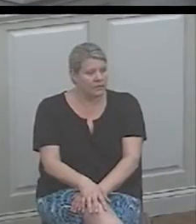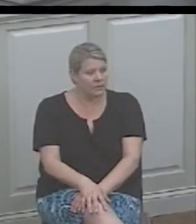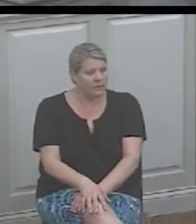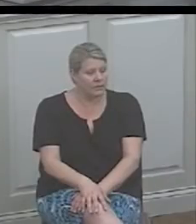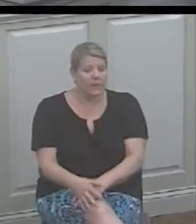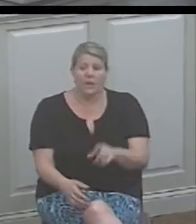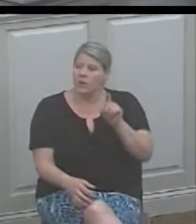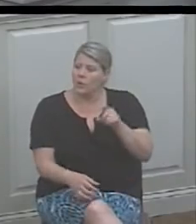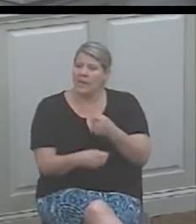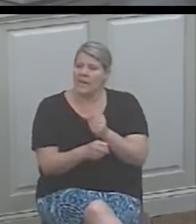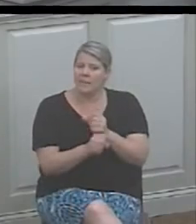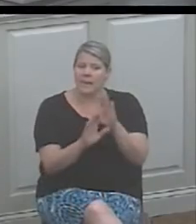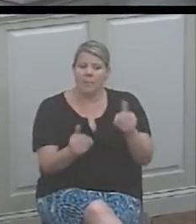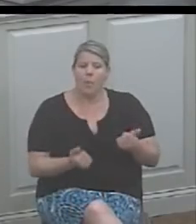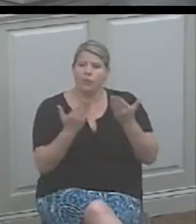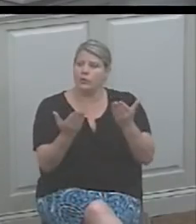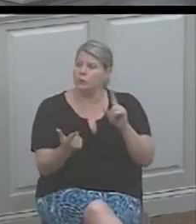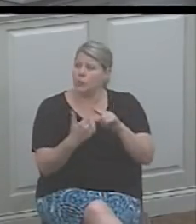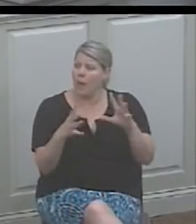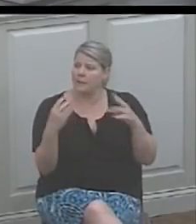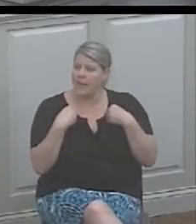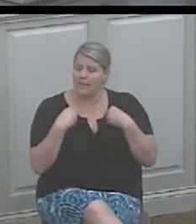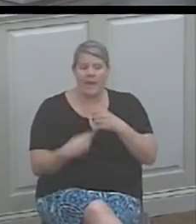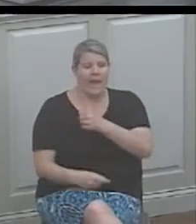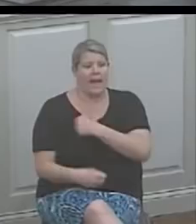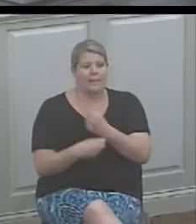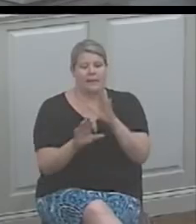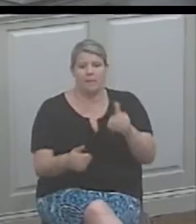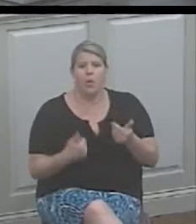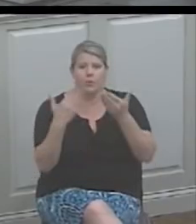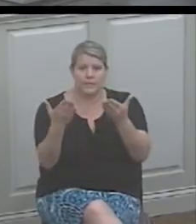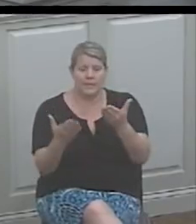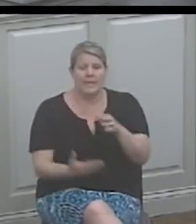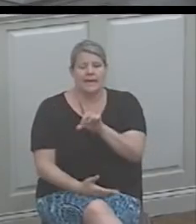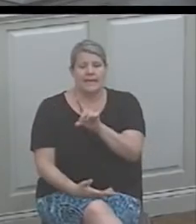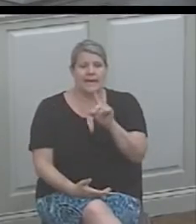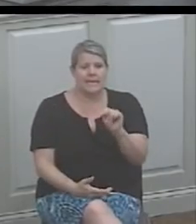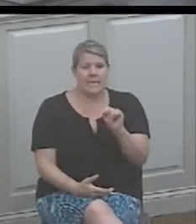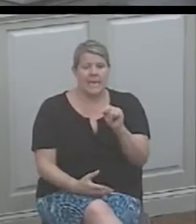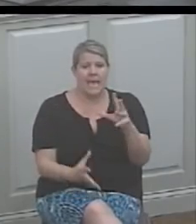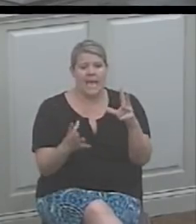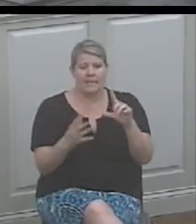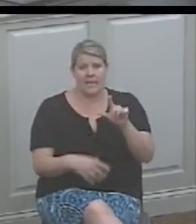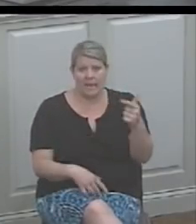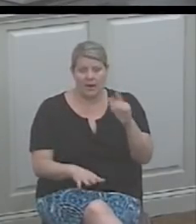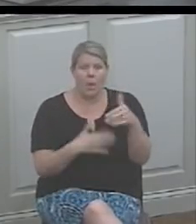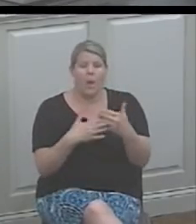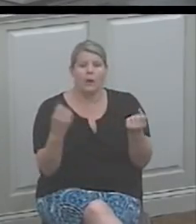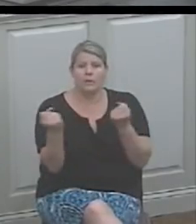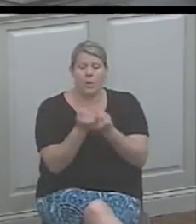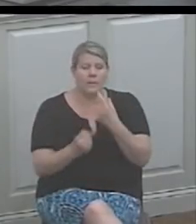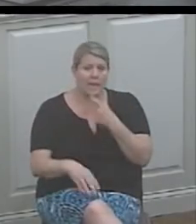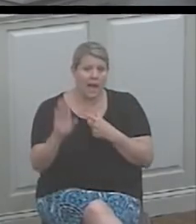Do we need a motion to accept that proclamation? I so move. Second. Our motion is second. All in favor of the motion say aye. Aye.